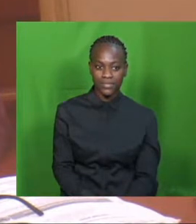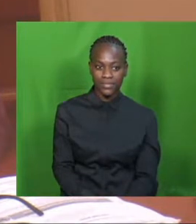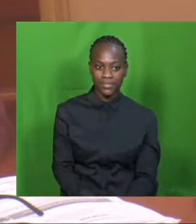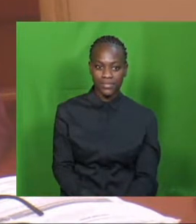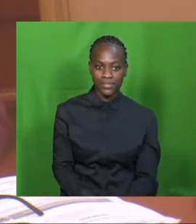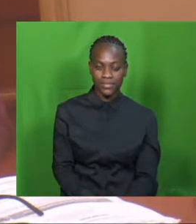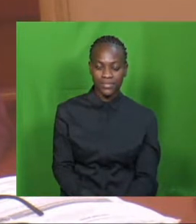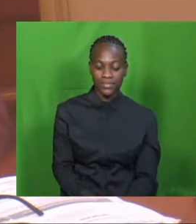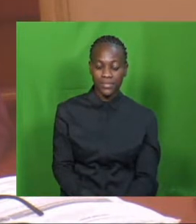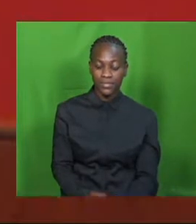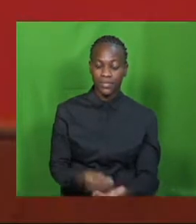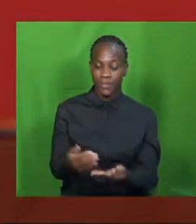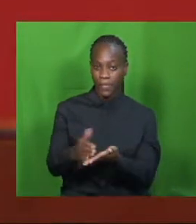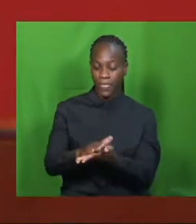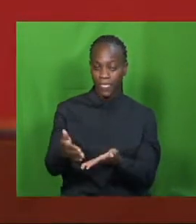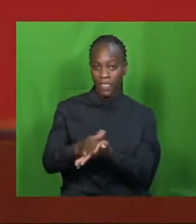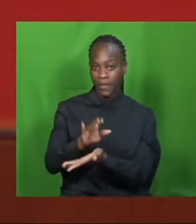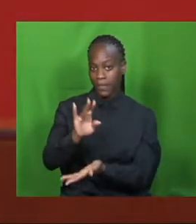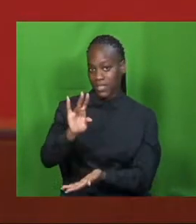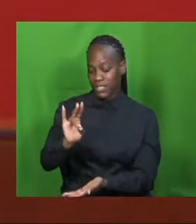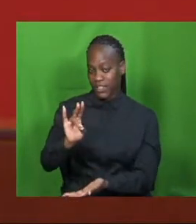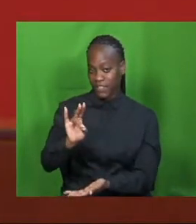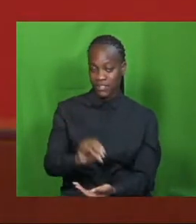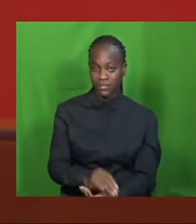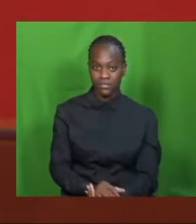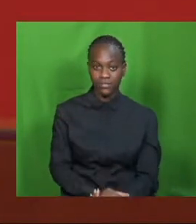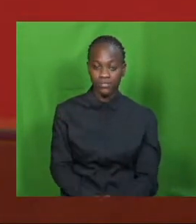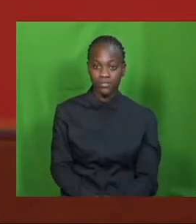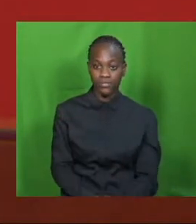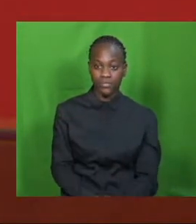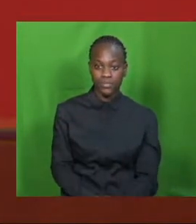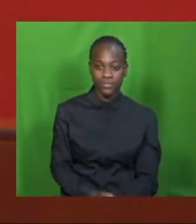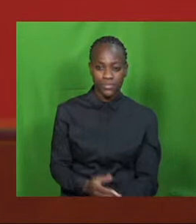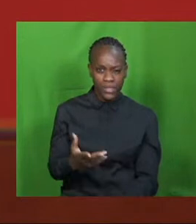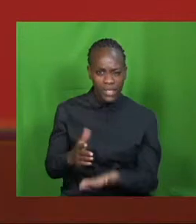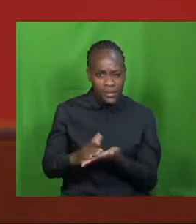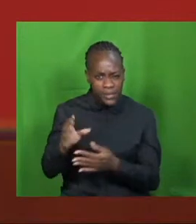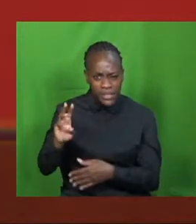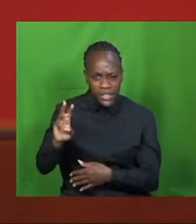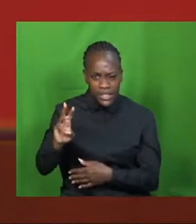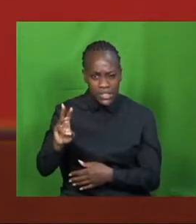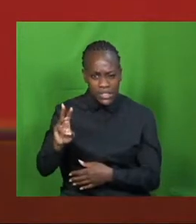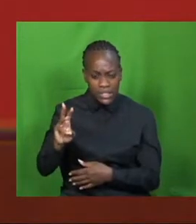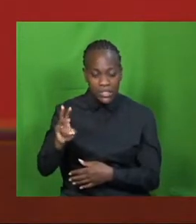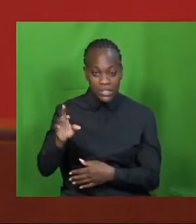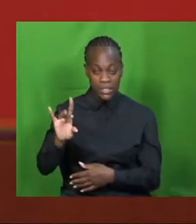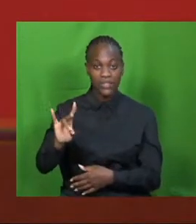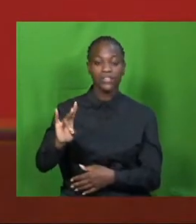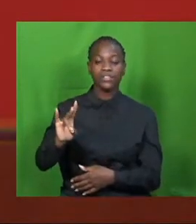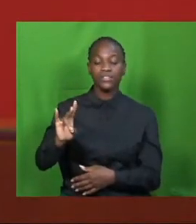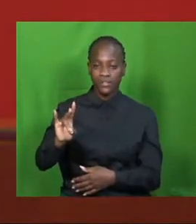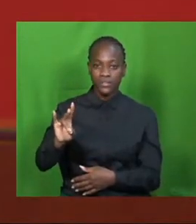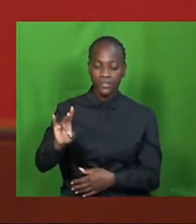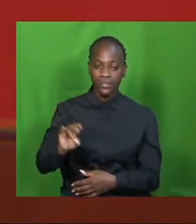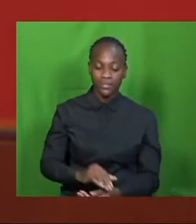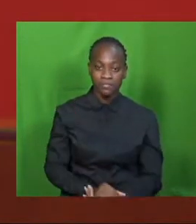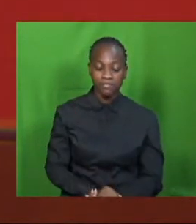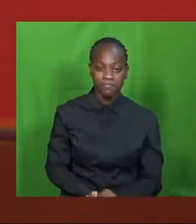Page 7. Yes, page 6. Page 7. Page 7, Mr. Speaker. Yes,